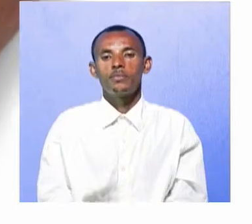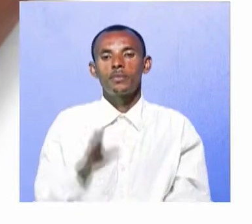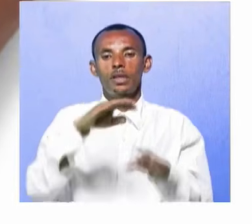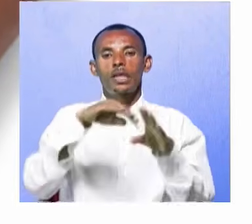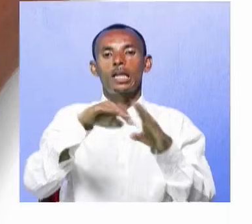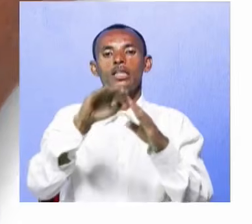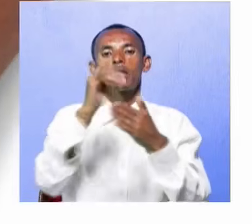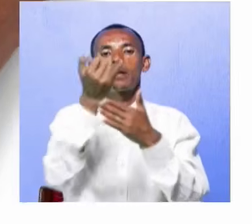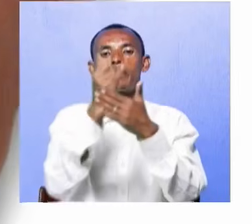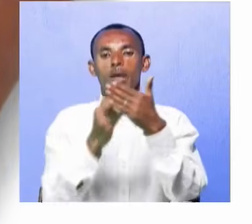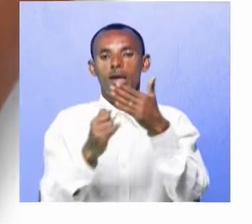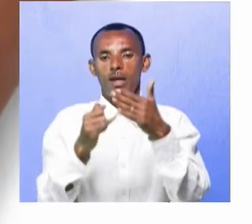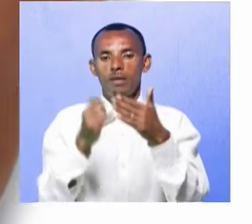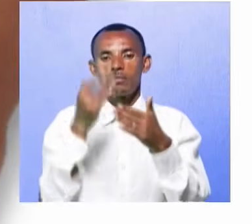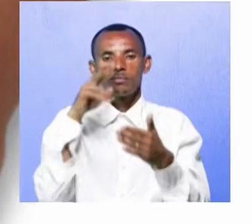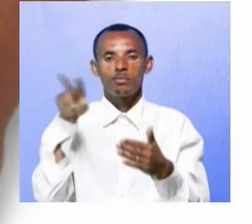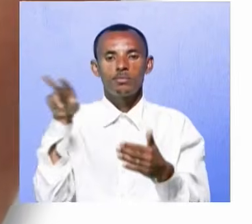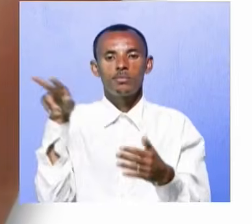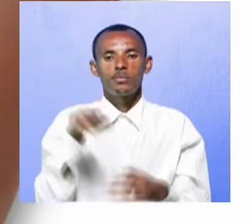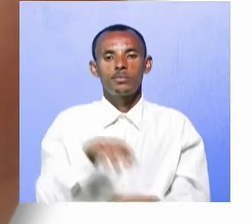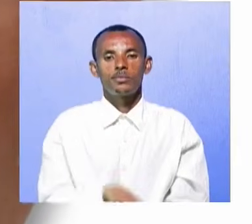in the figure below.